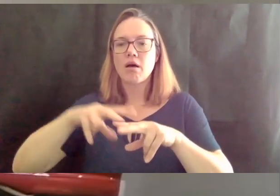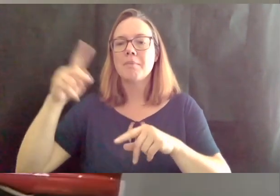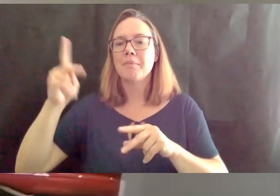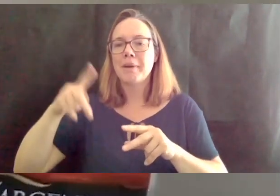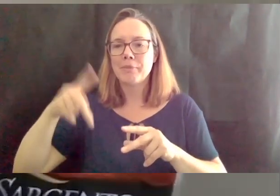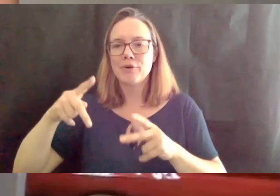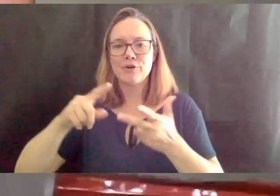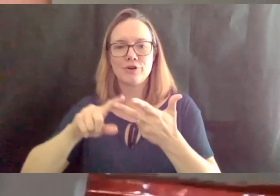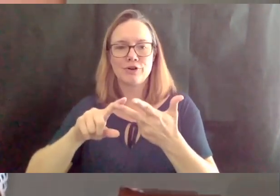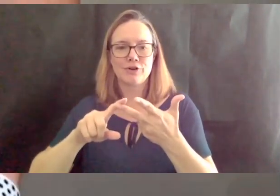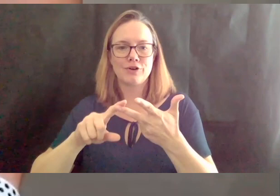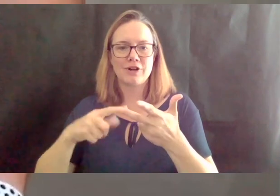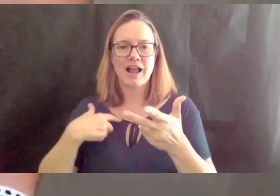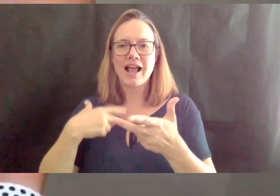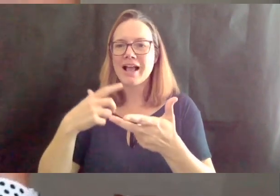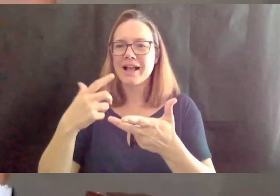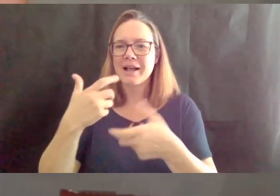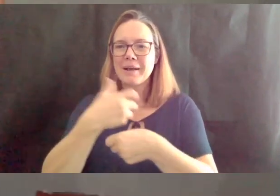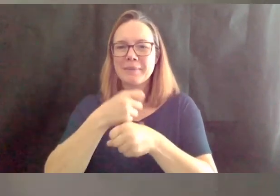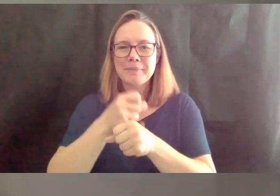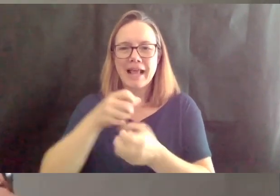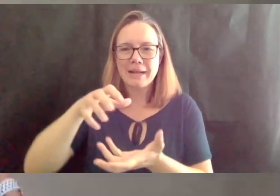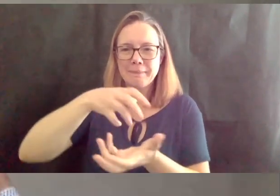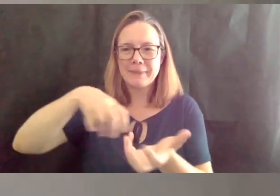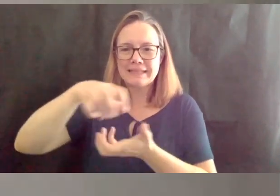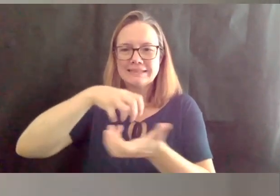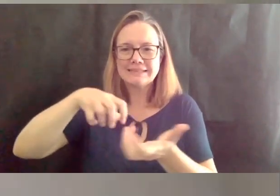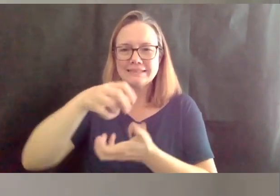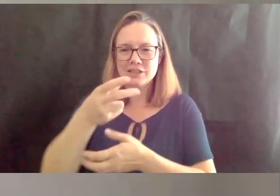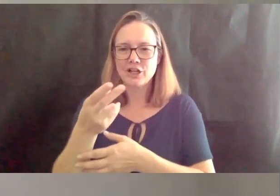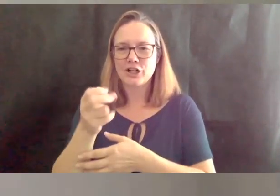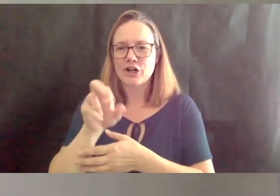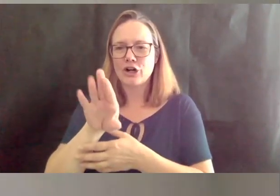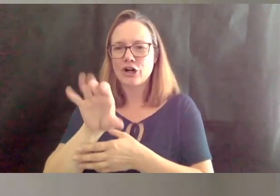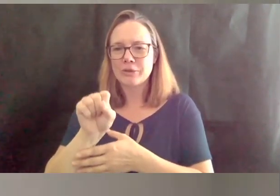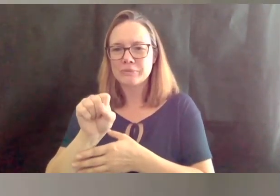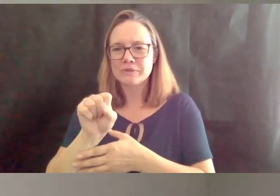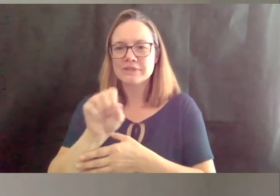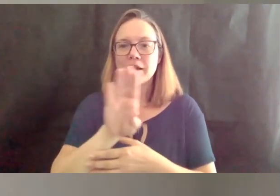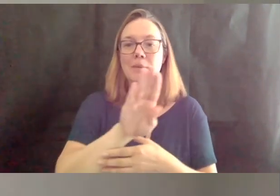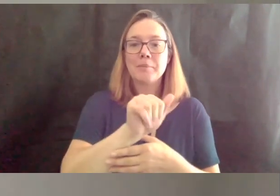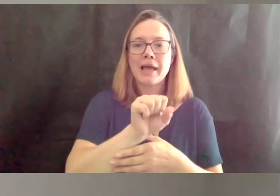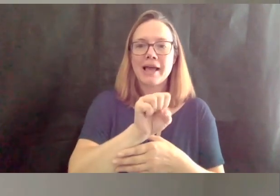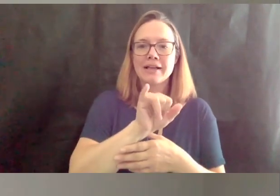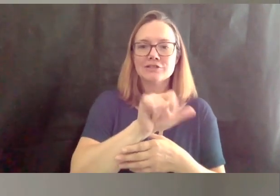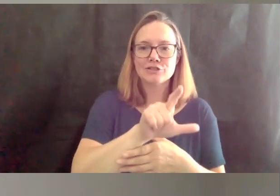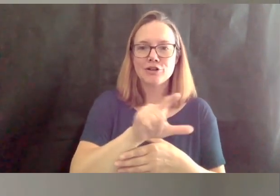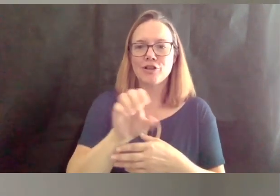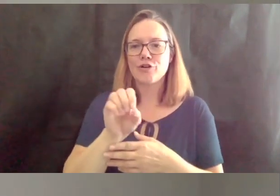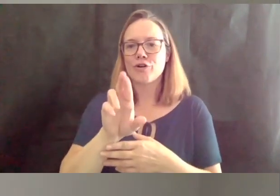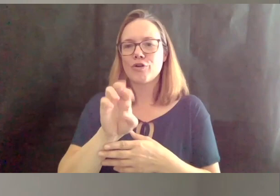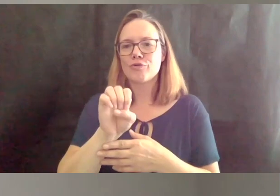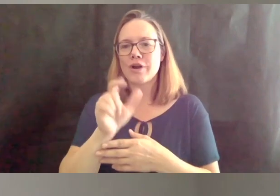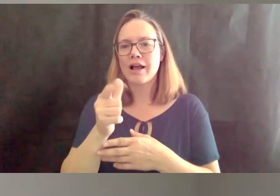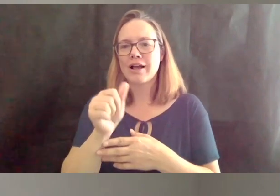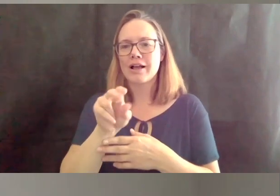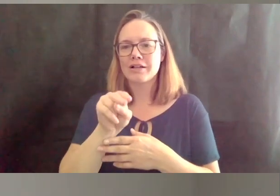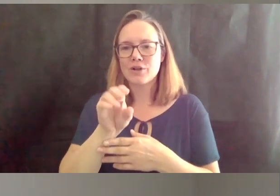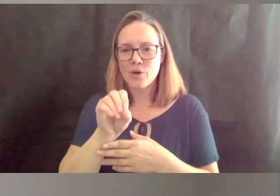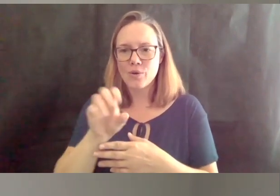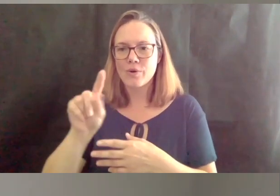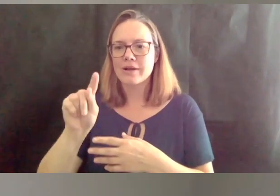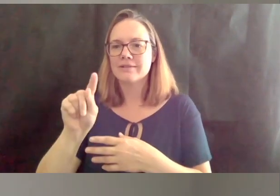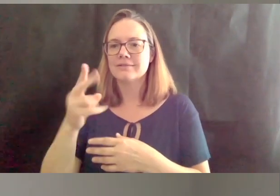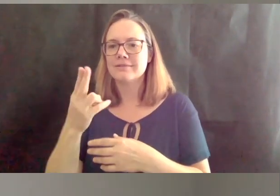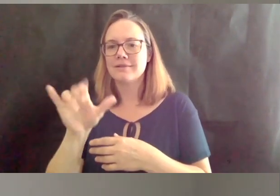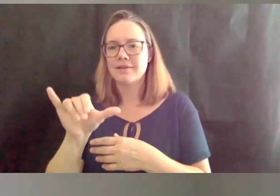this sort of concoction of dried herbs, basil, oregano, and thyme. So obviously, if we had fresh herbs might be